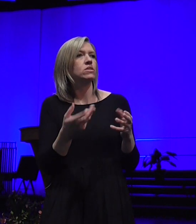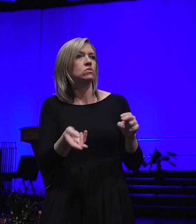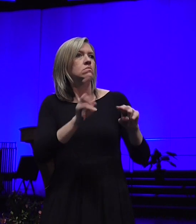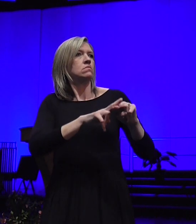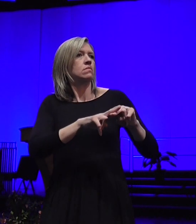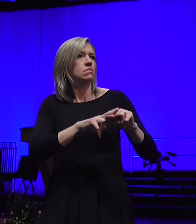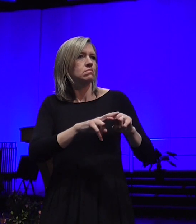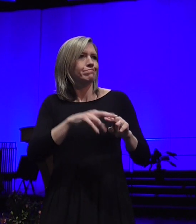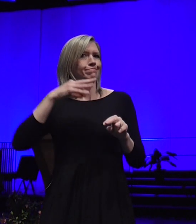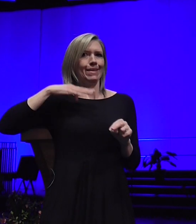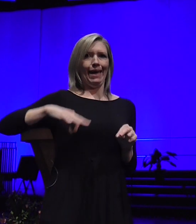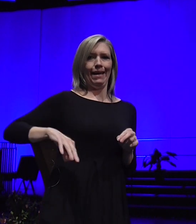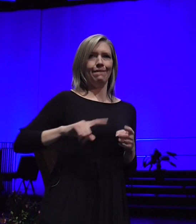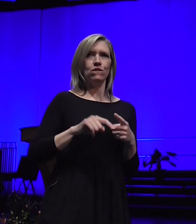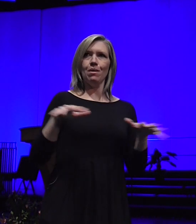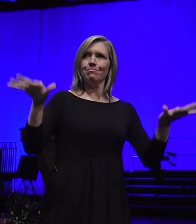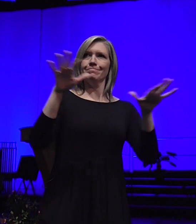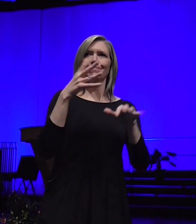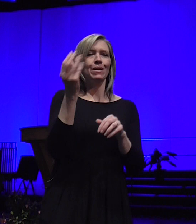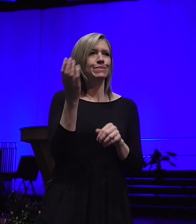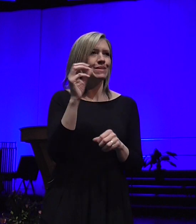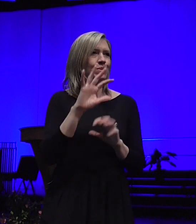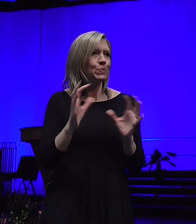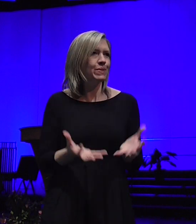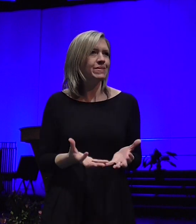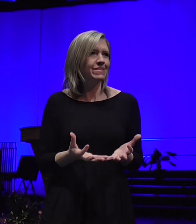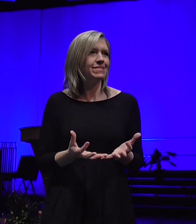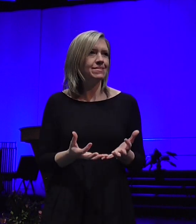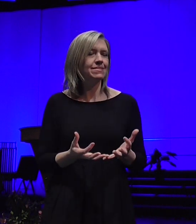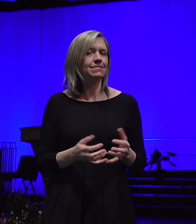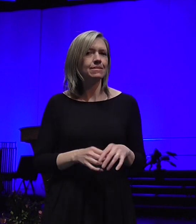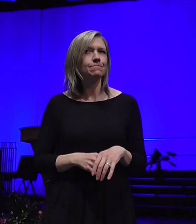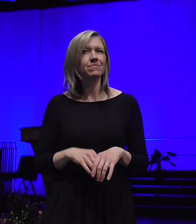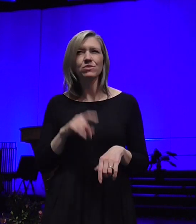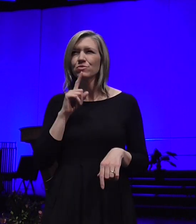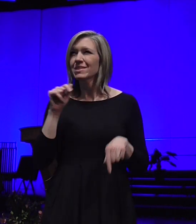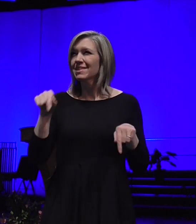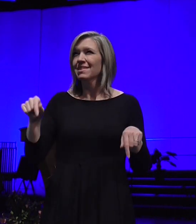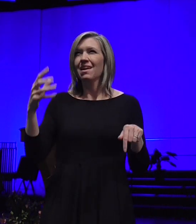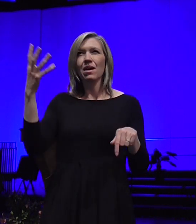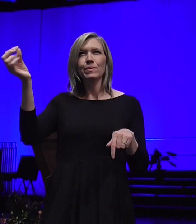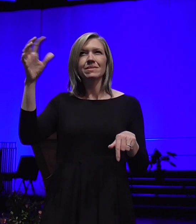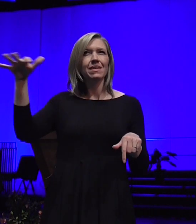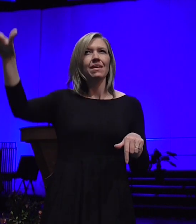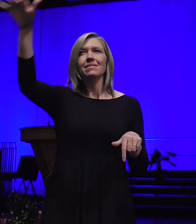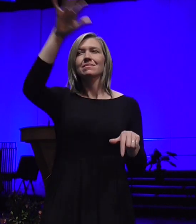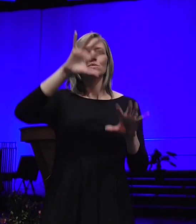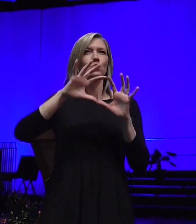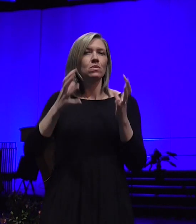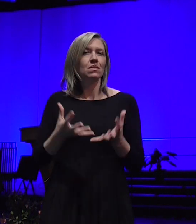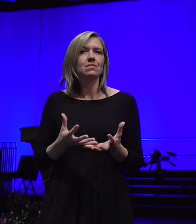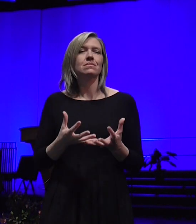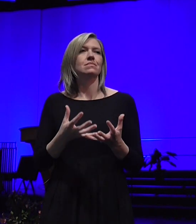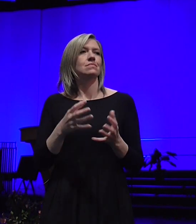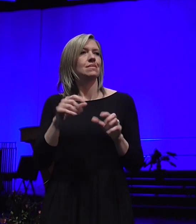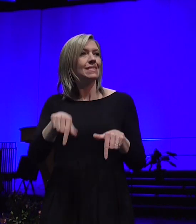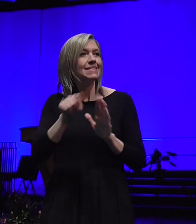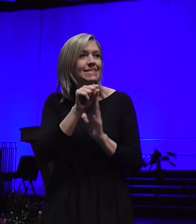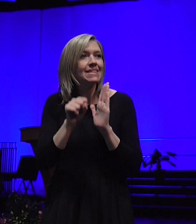in the presence of the natural world. What an amazing place we live here in